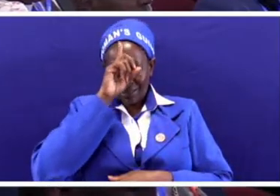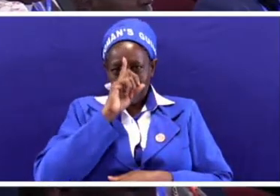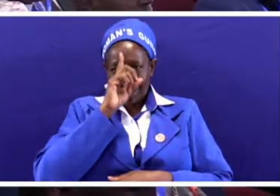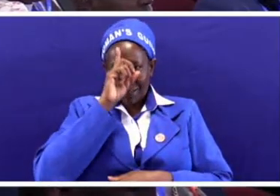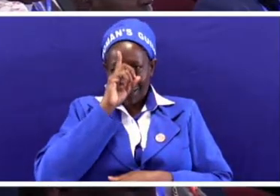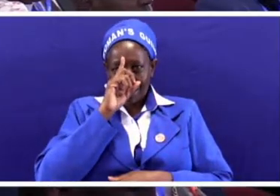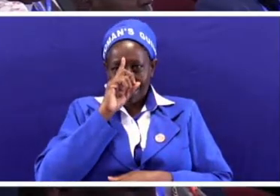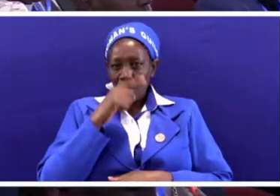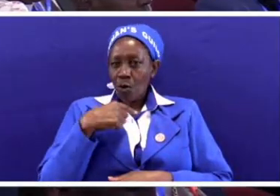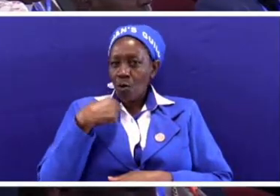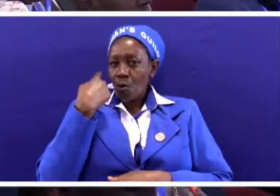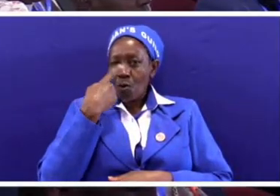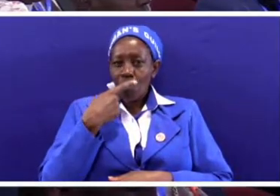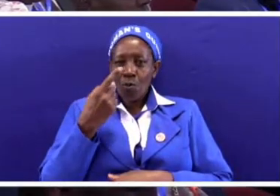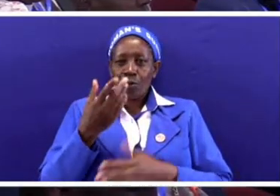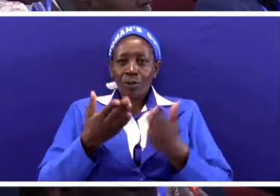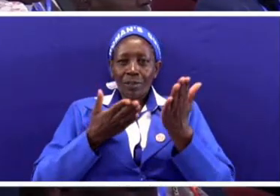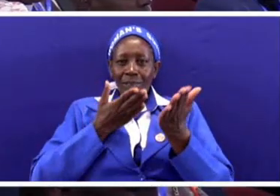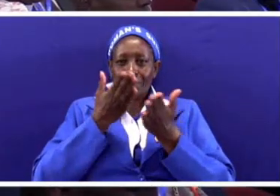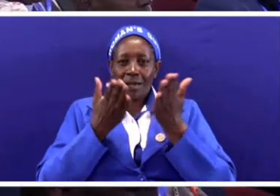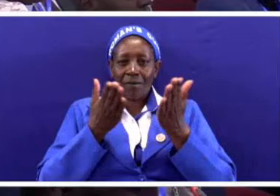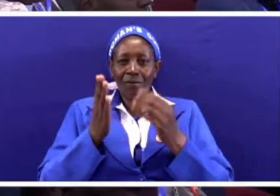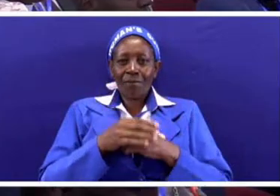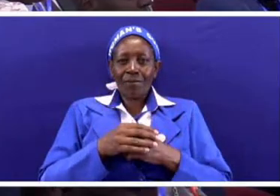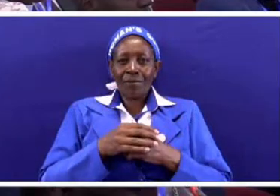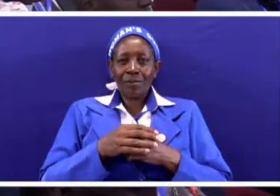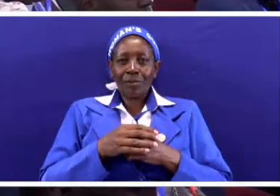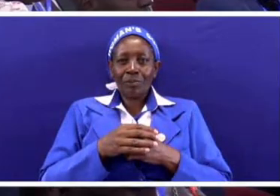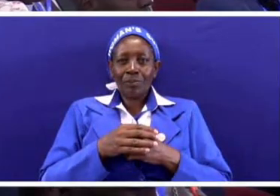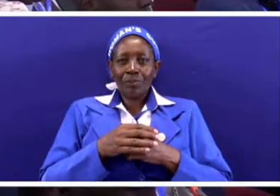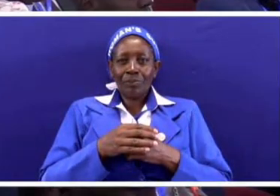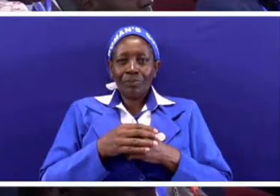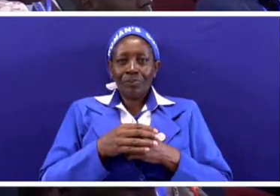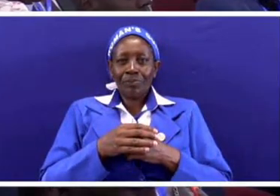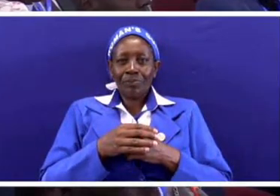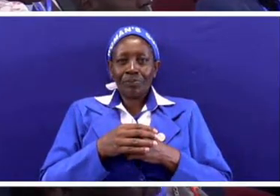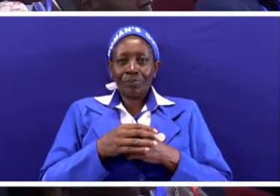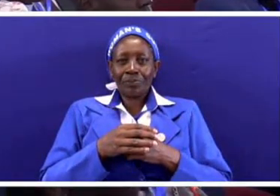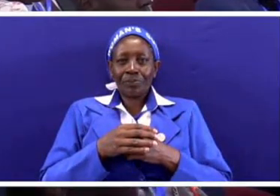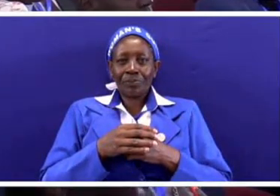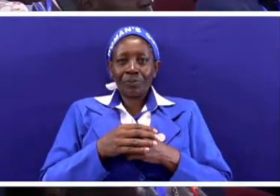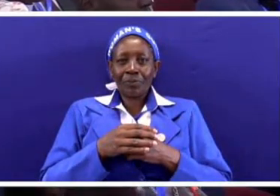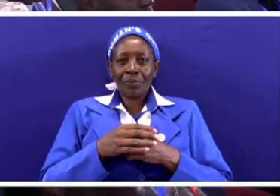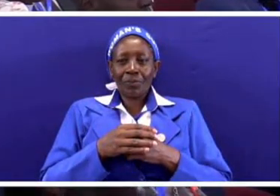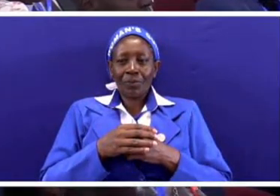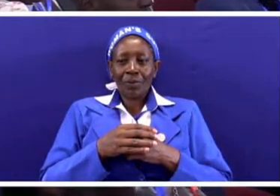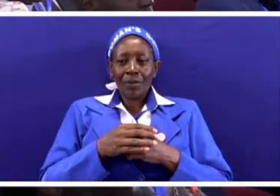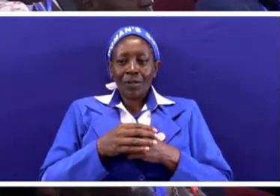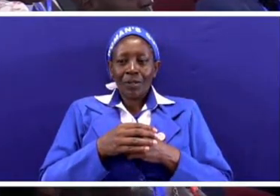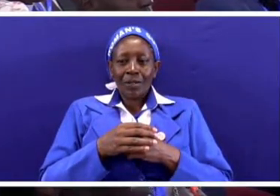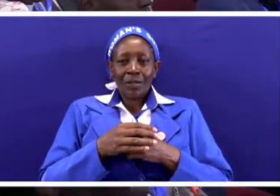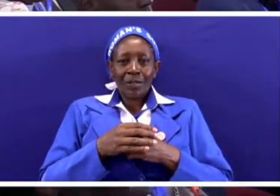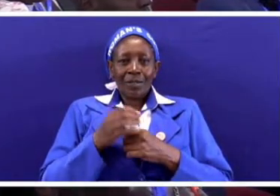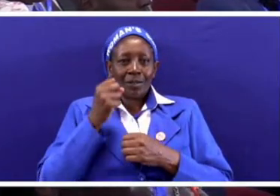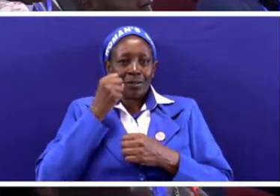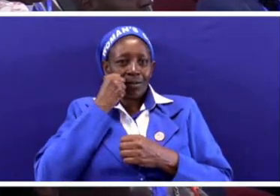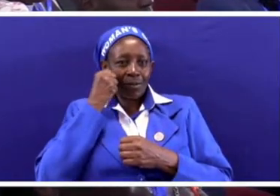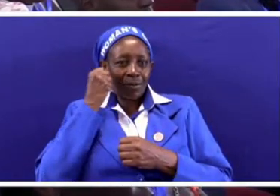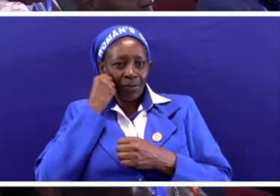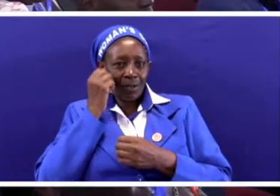we serve? Part A of the Joshua 24, verse